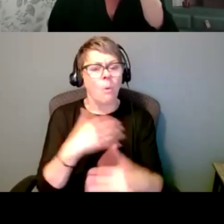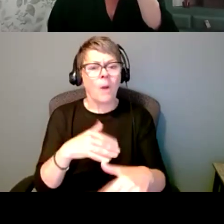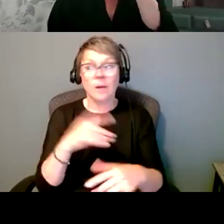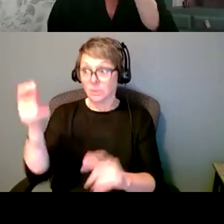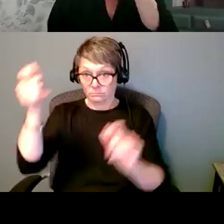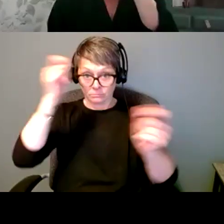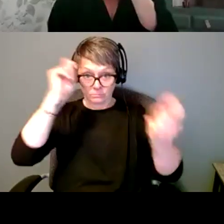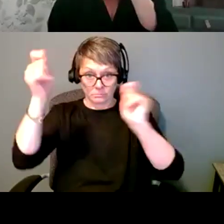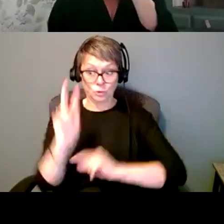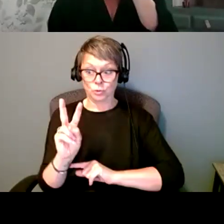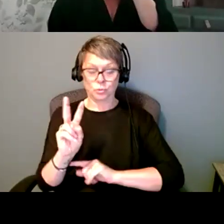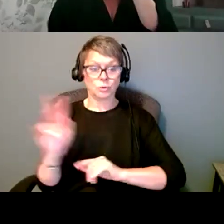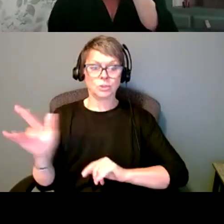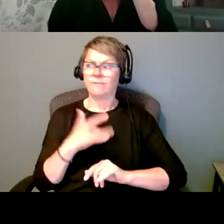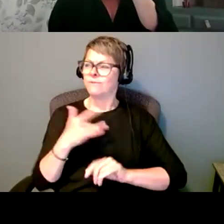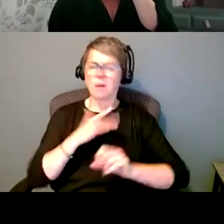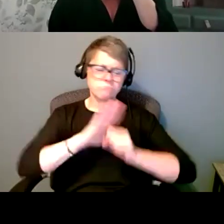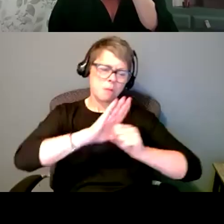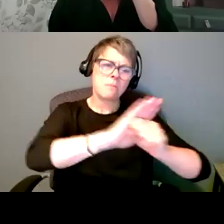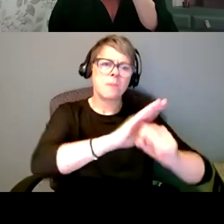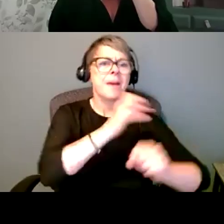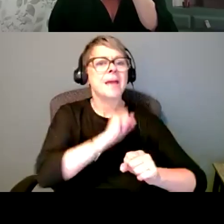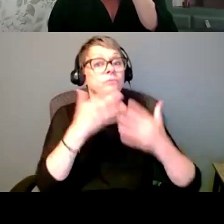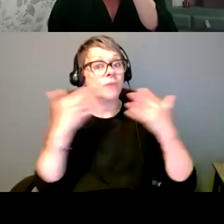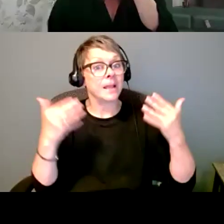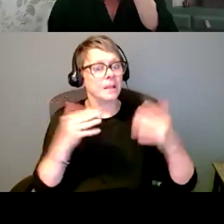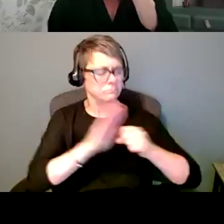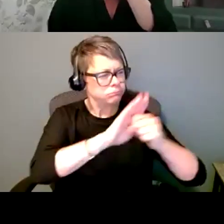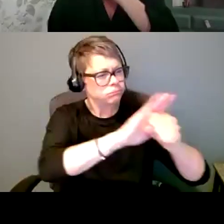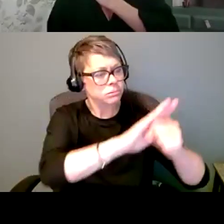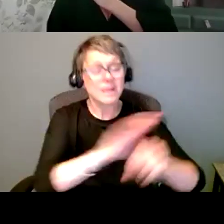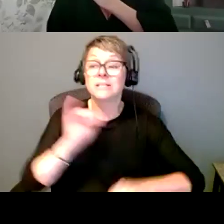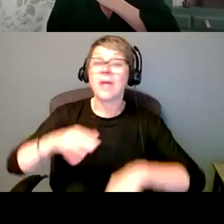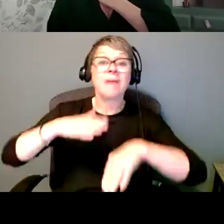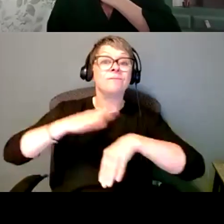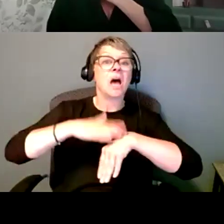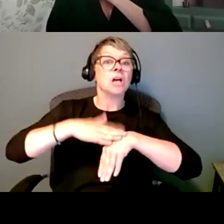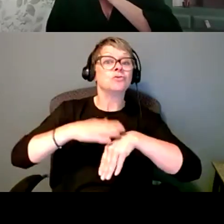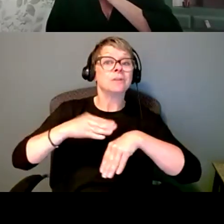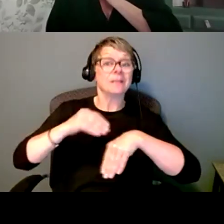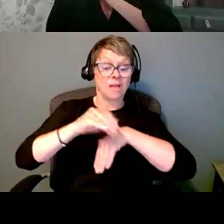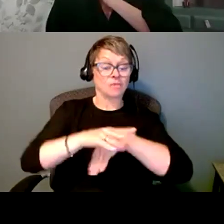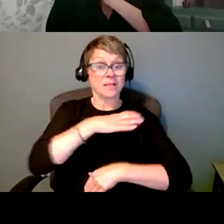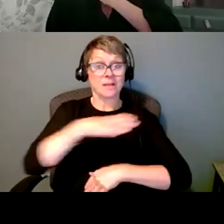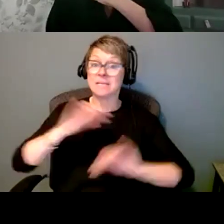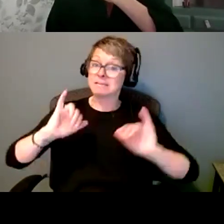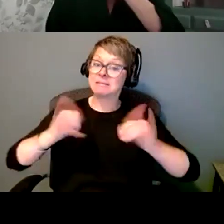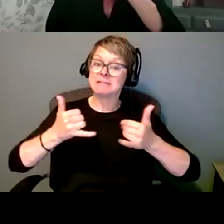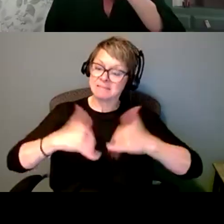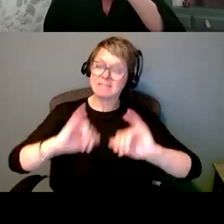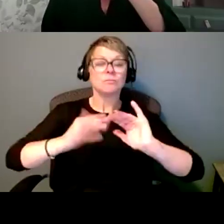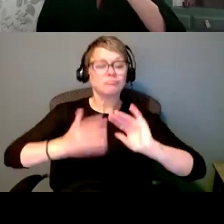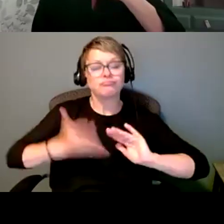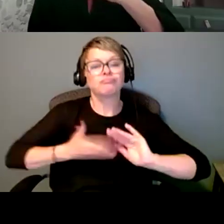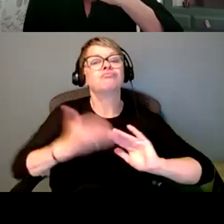And she's pushed this ever since. Anyhow, that advisory committee is still going. It's an official committee of the city